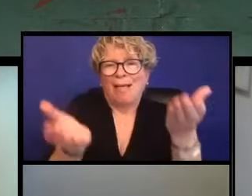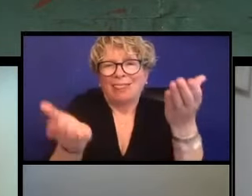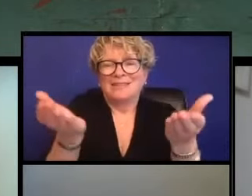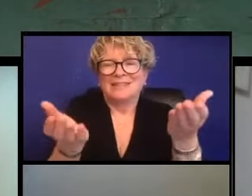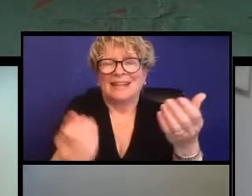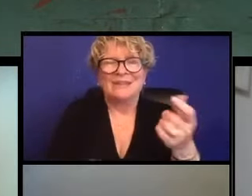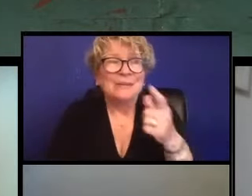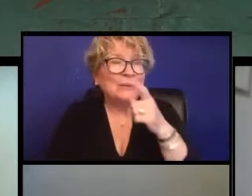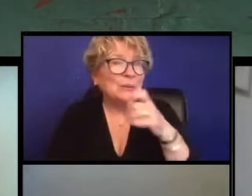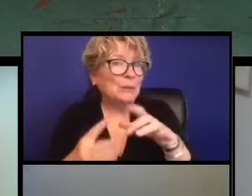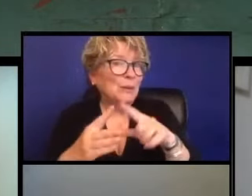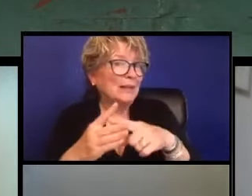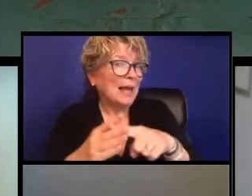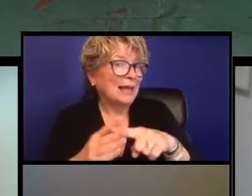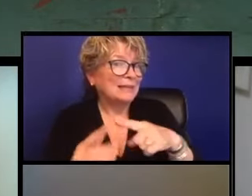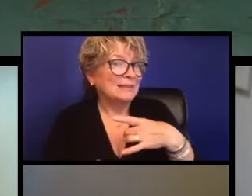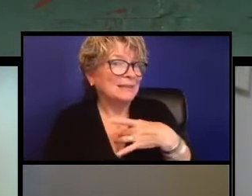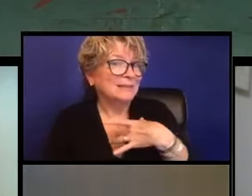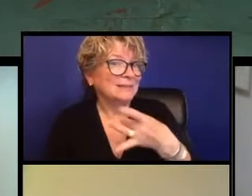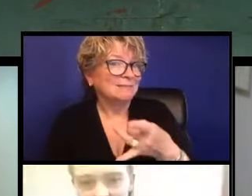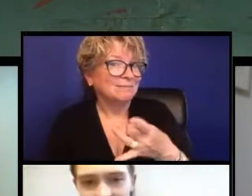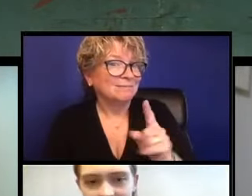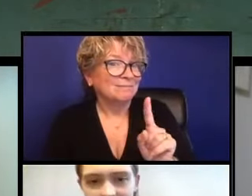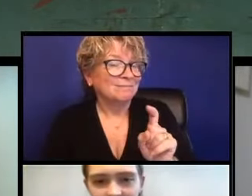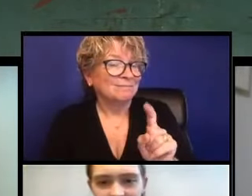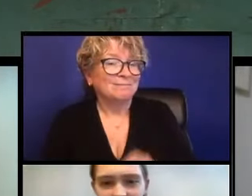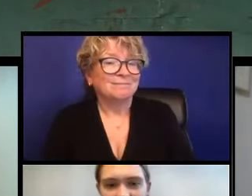Whoever would like to start?